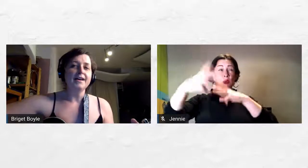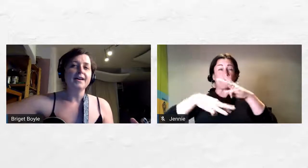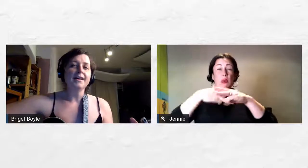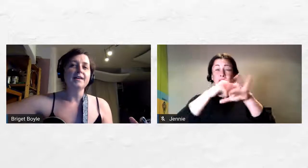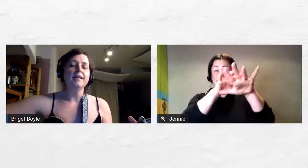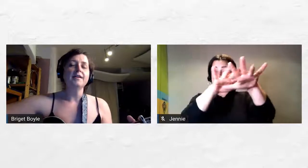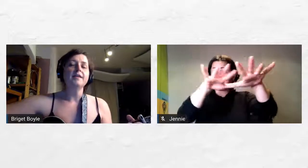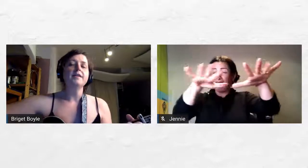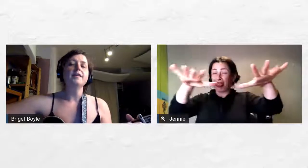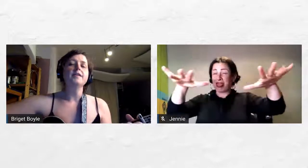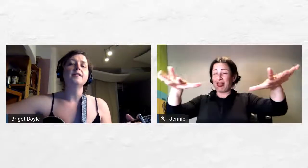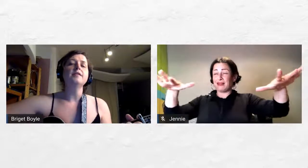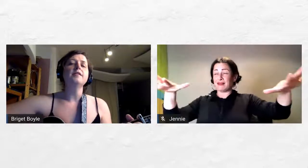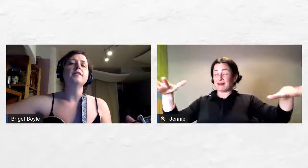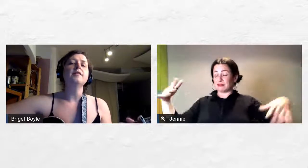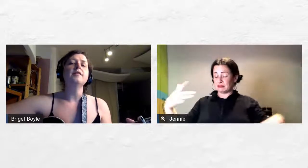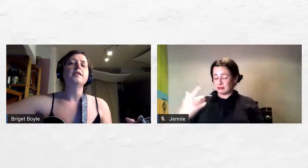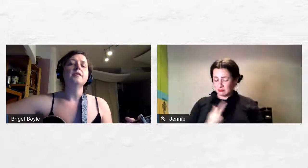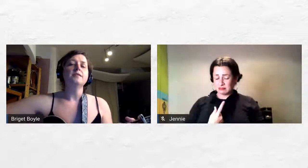why